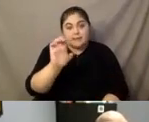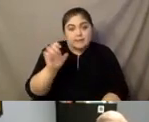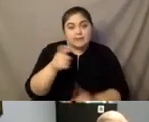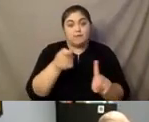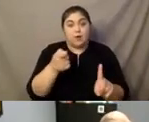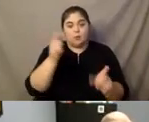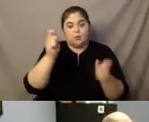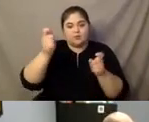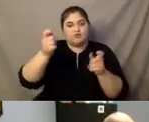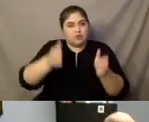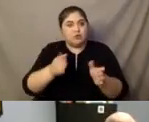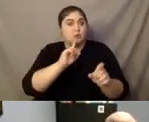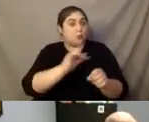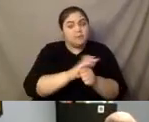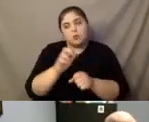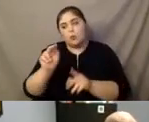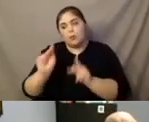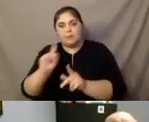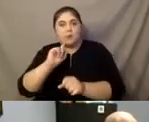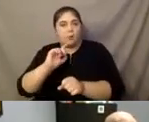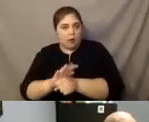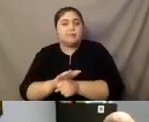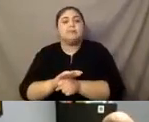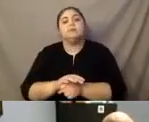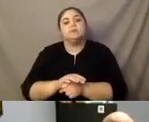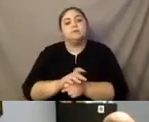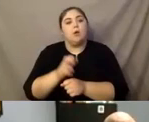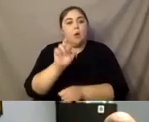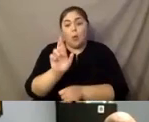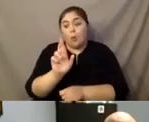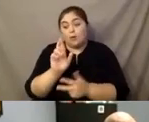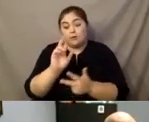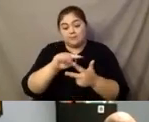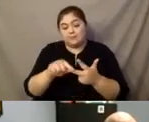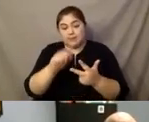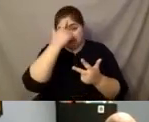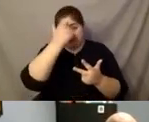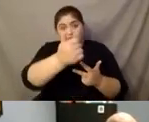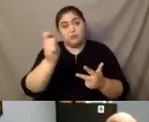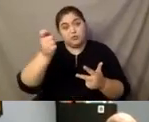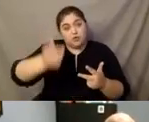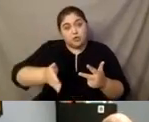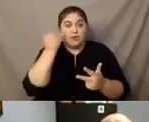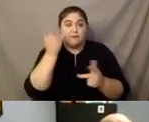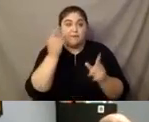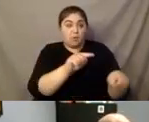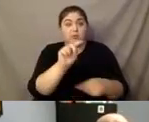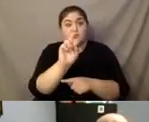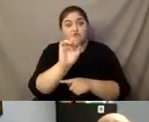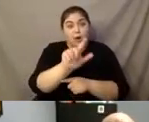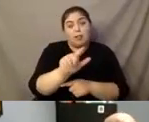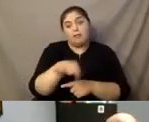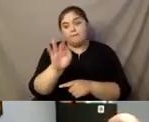promised them or what the people promised them, or it's just completely in the judge's discretion if they went to trial and were found